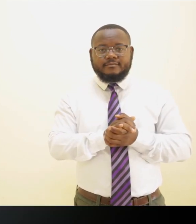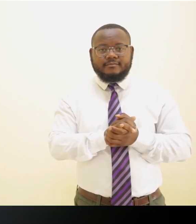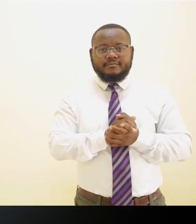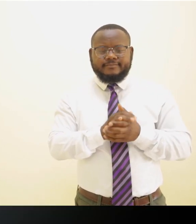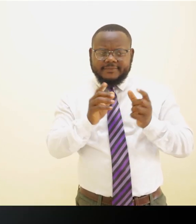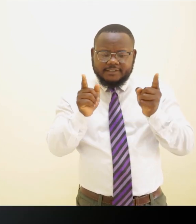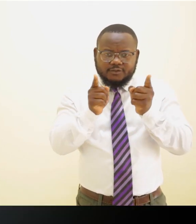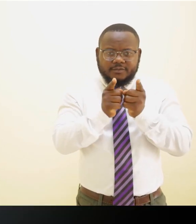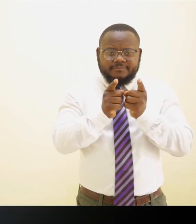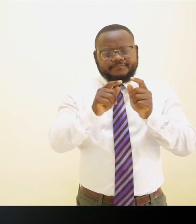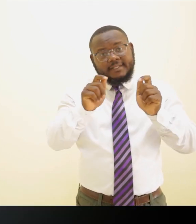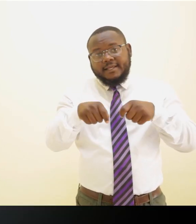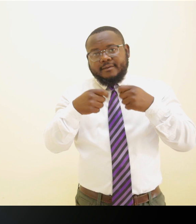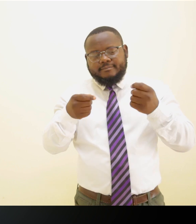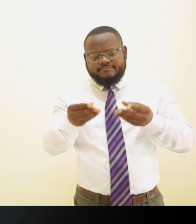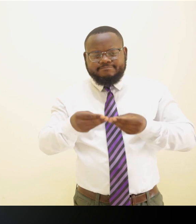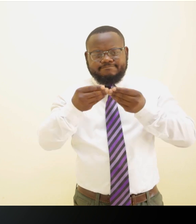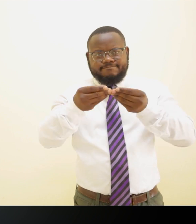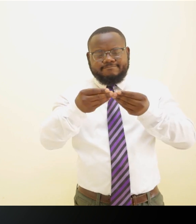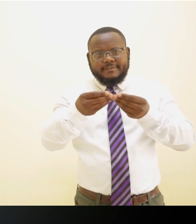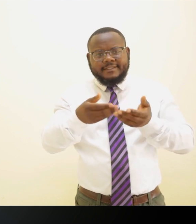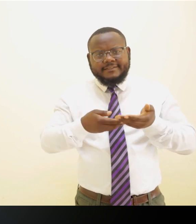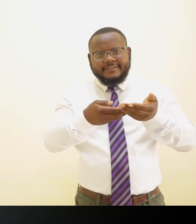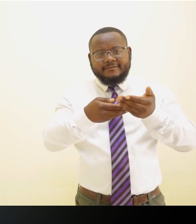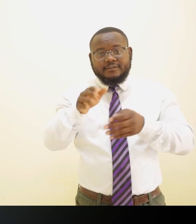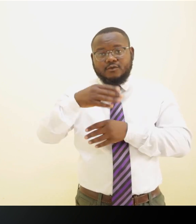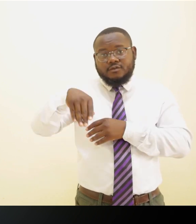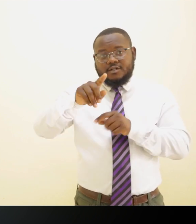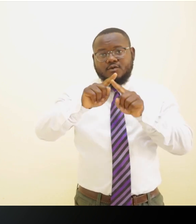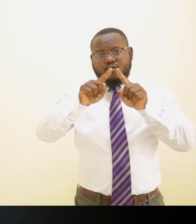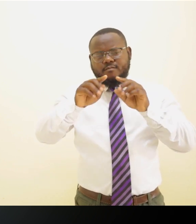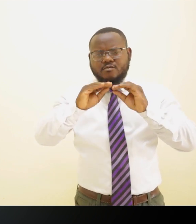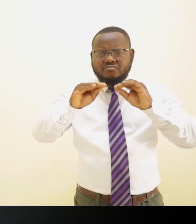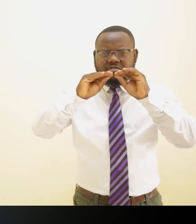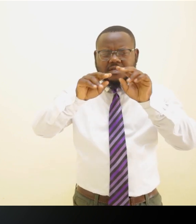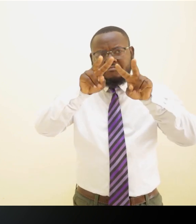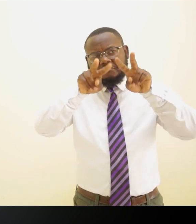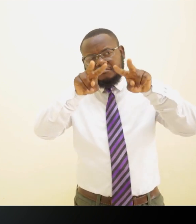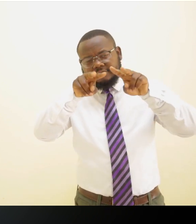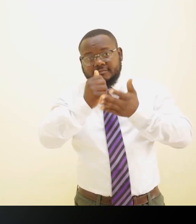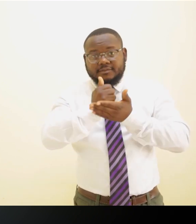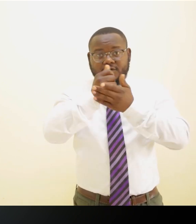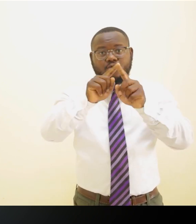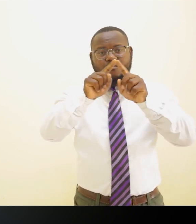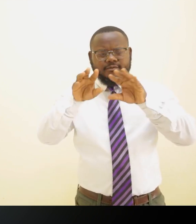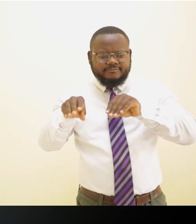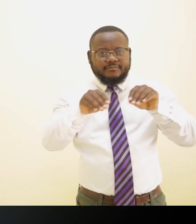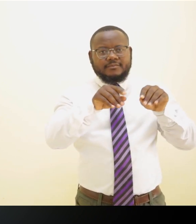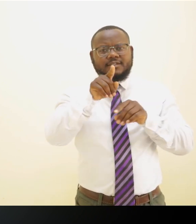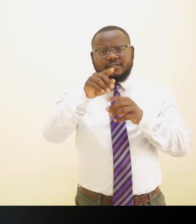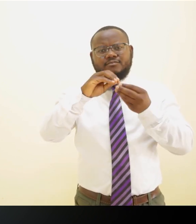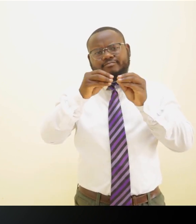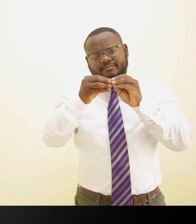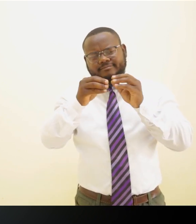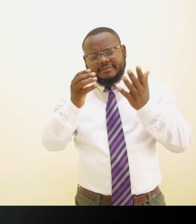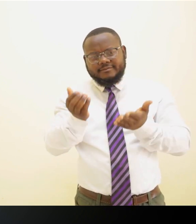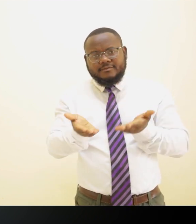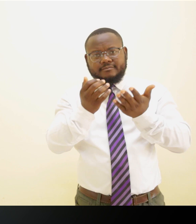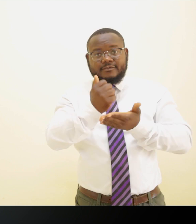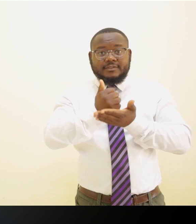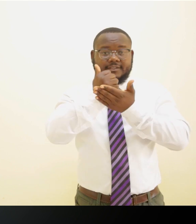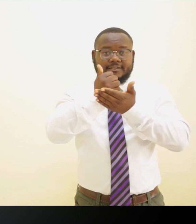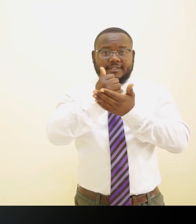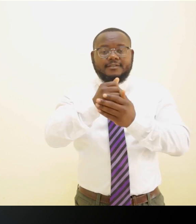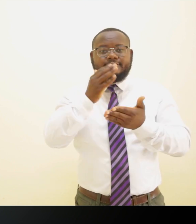In short, you cannot provide every service, but by educating, screening, treating, and referring, you can make the biggest impact on